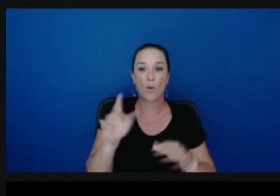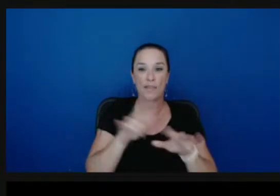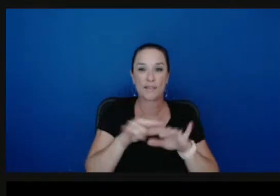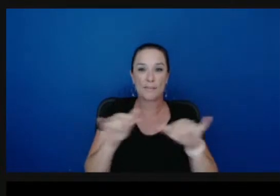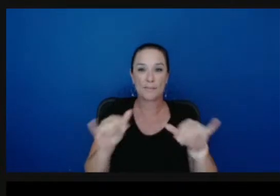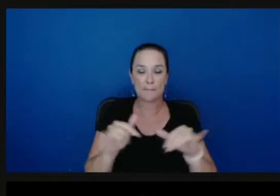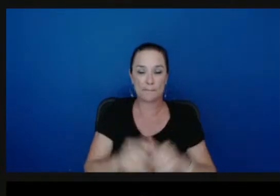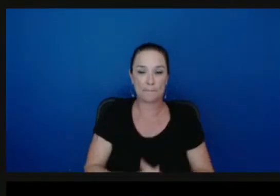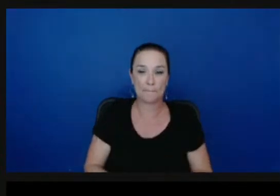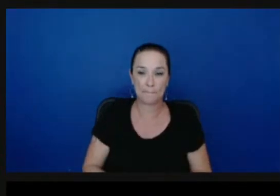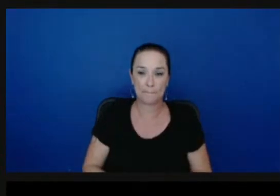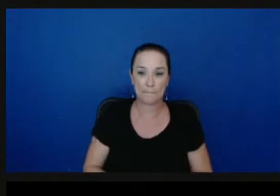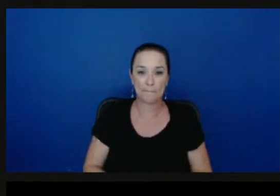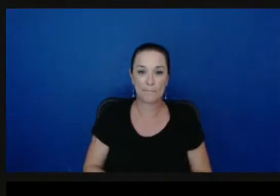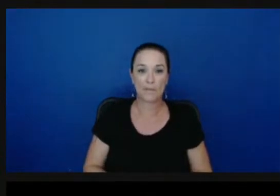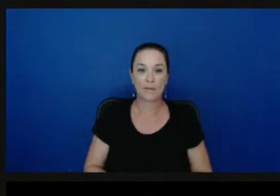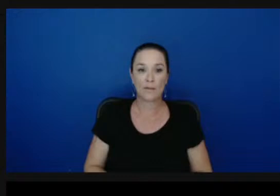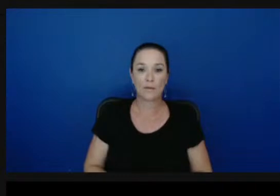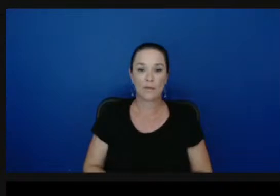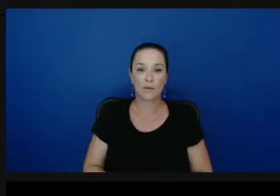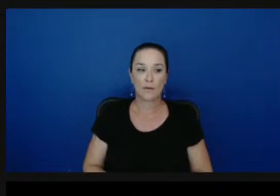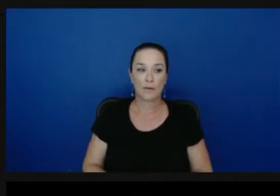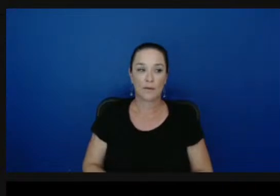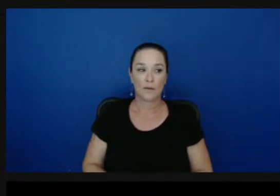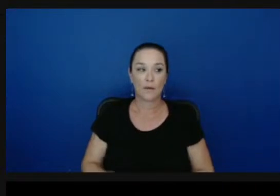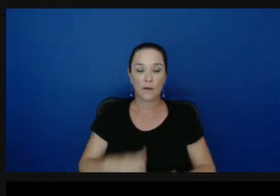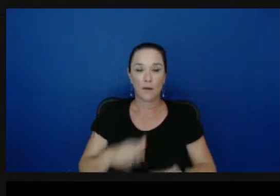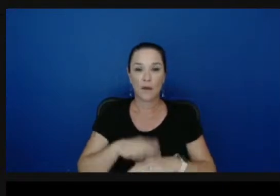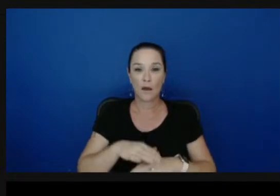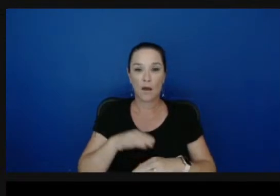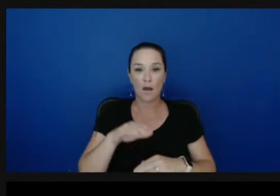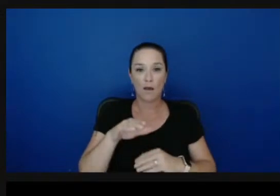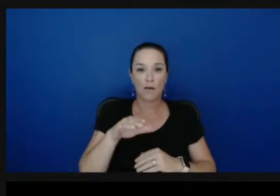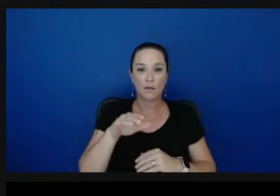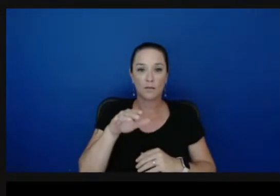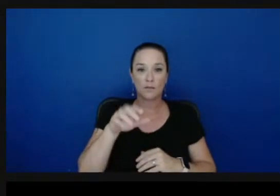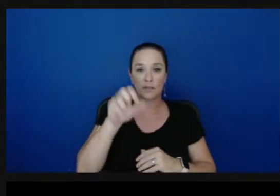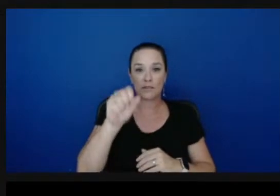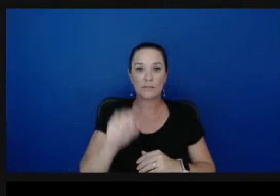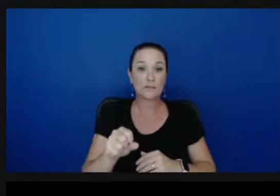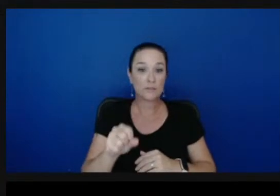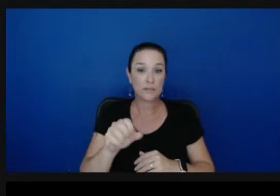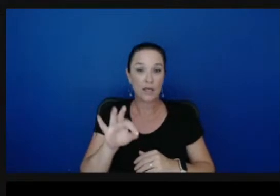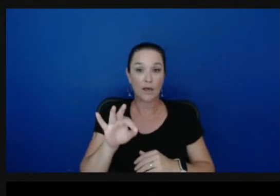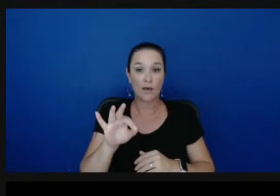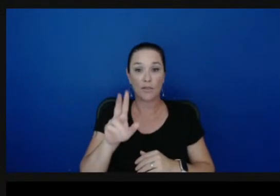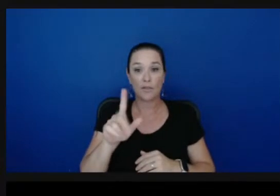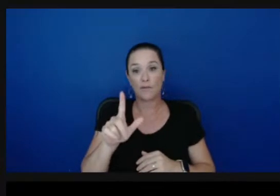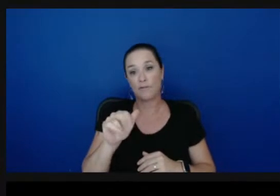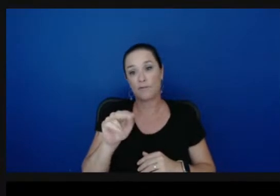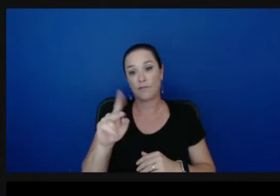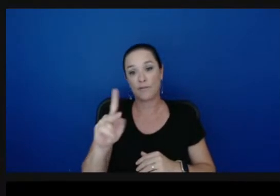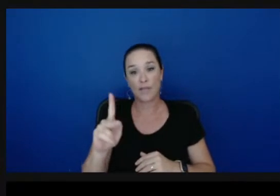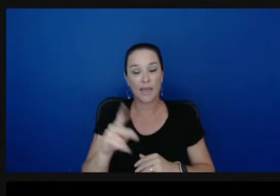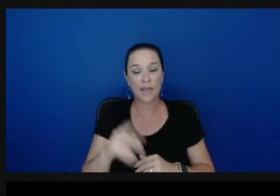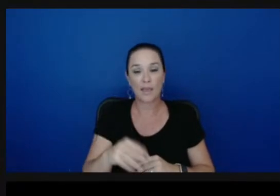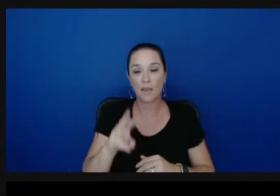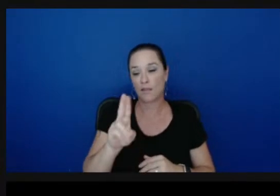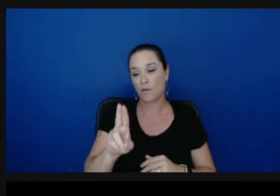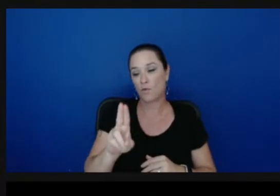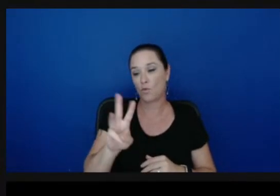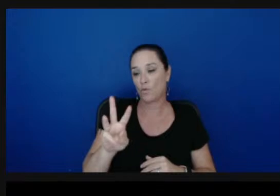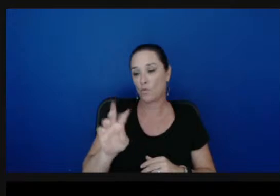that. So on the south flank, very similar patterns as before. Here is the Ahua station, still